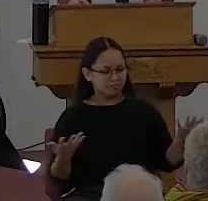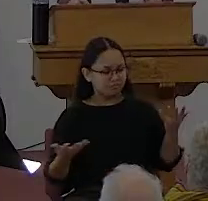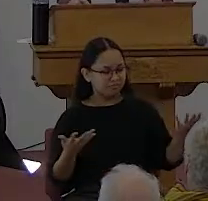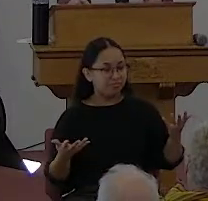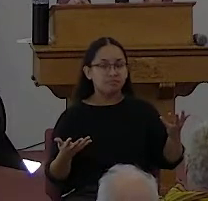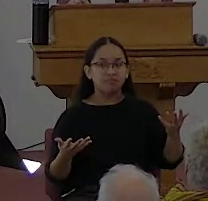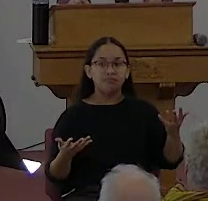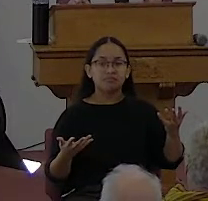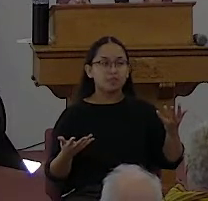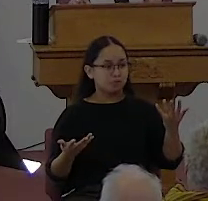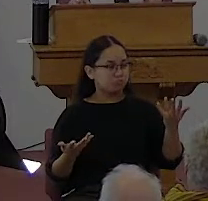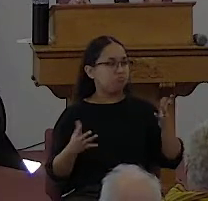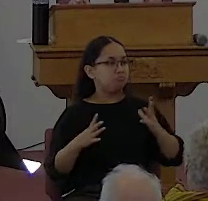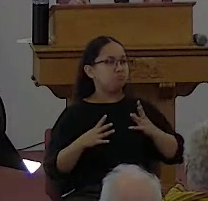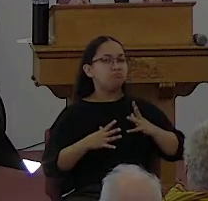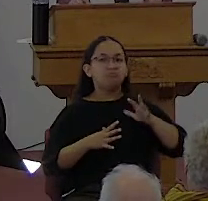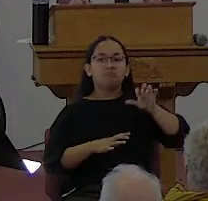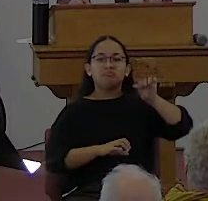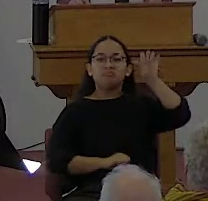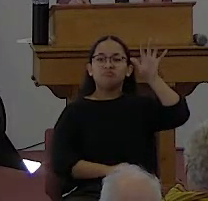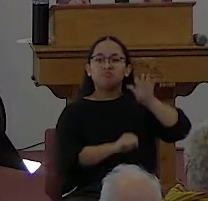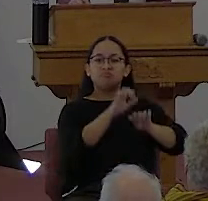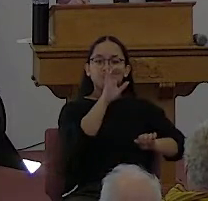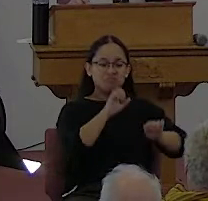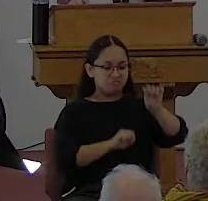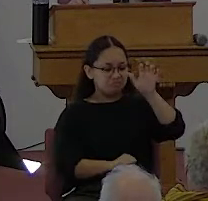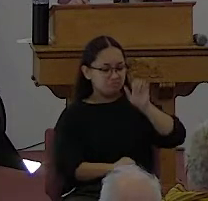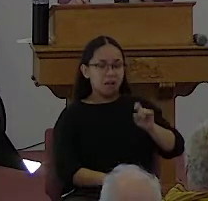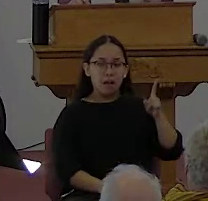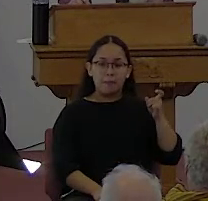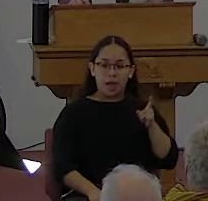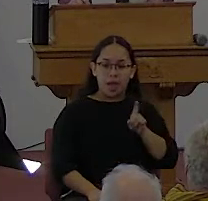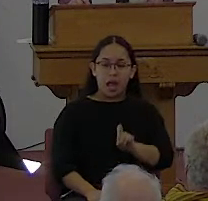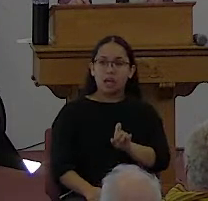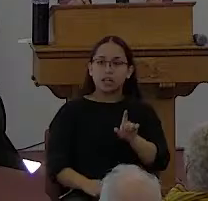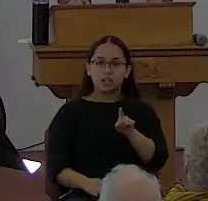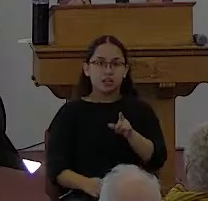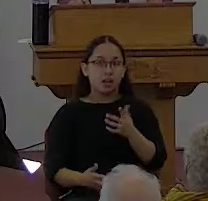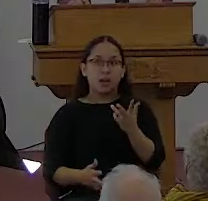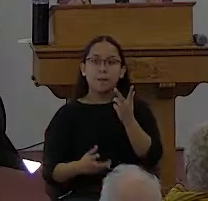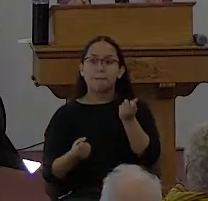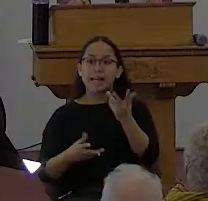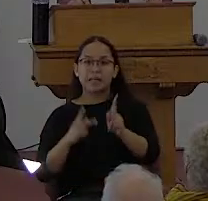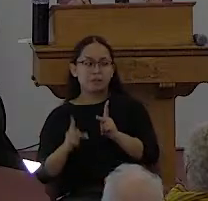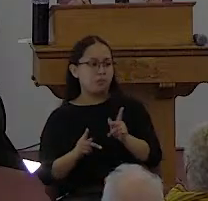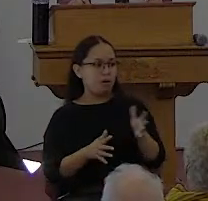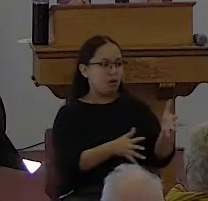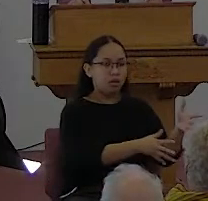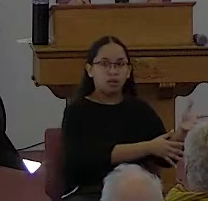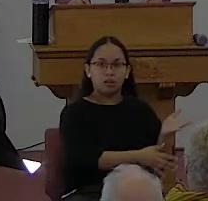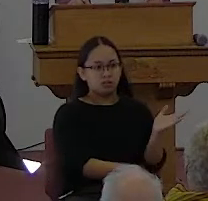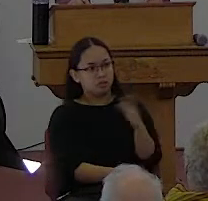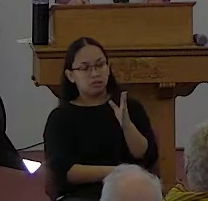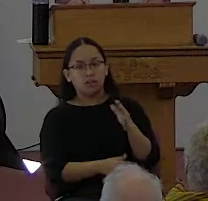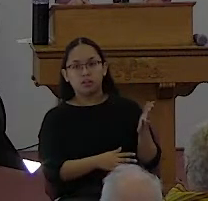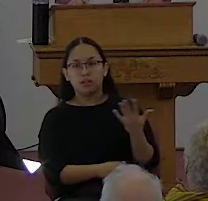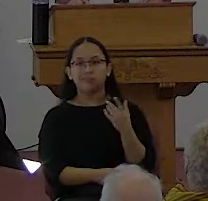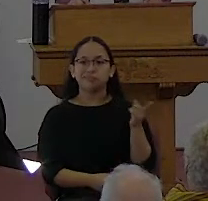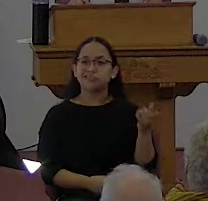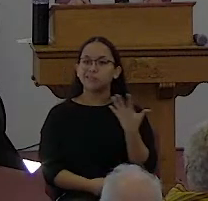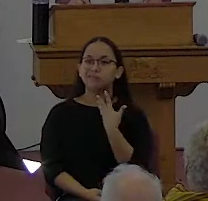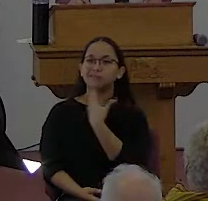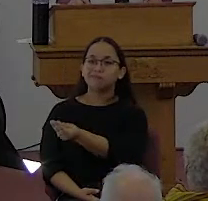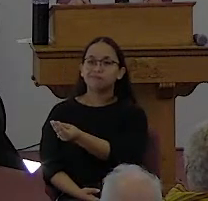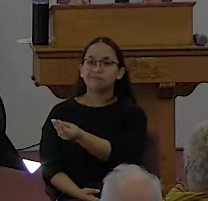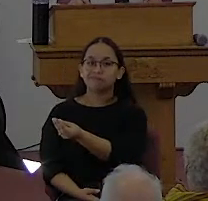He then climbed back down to the ground, and onlookers rushed in to pull him to safety, and he vanished into